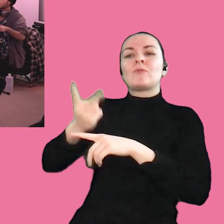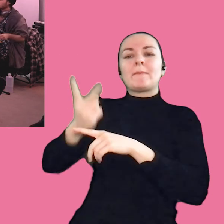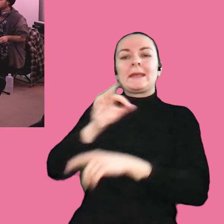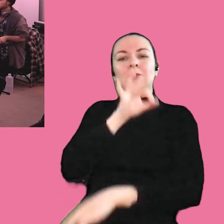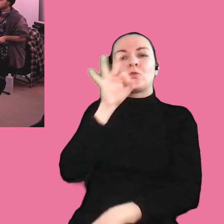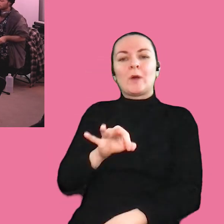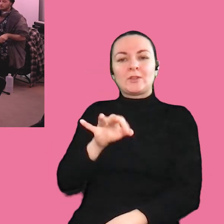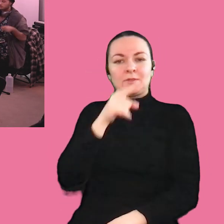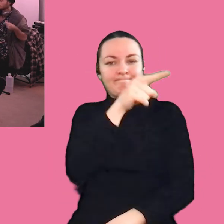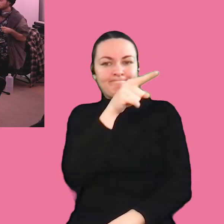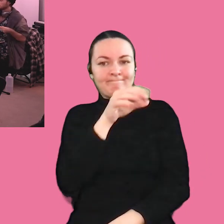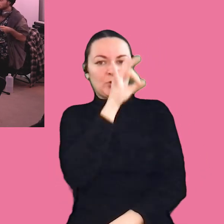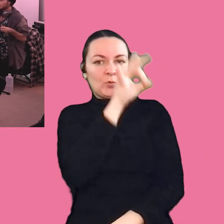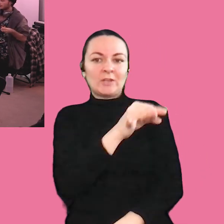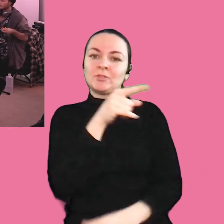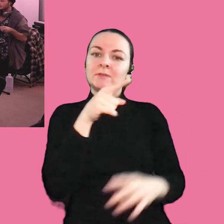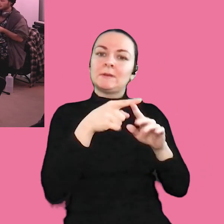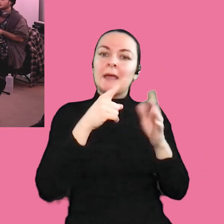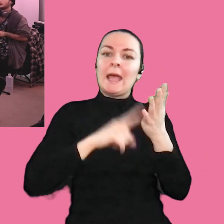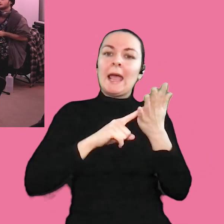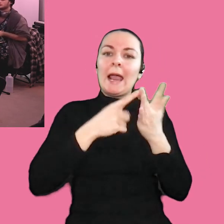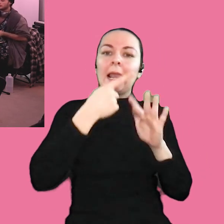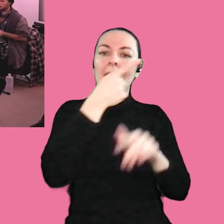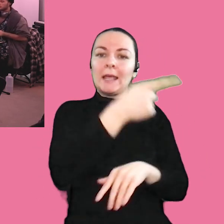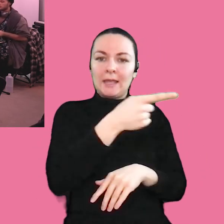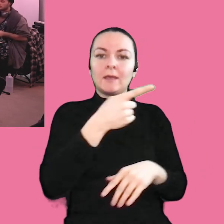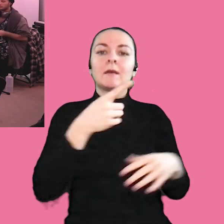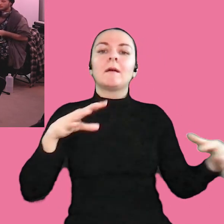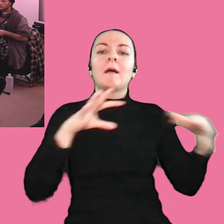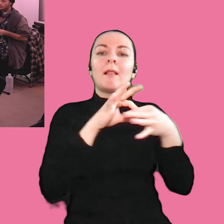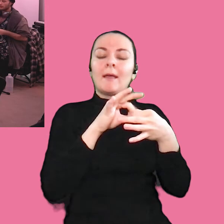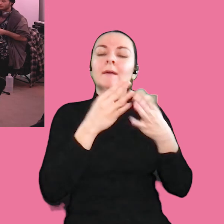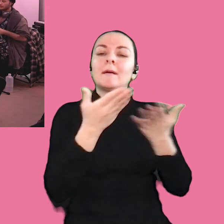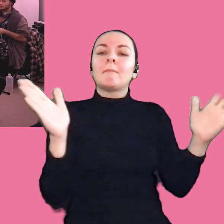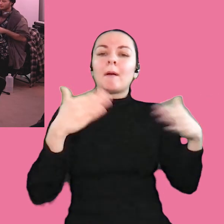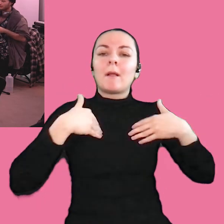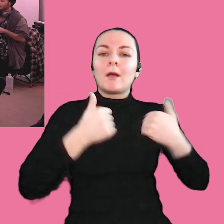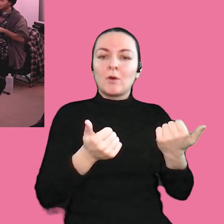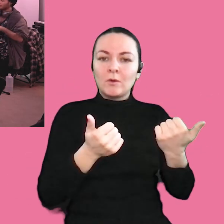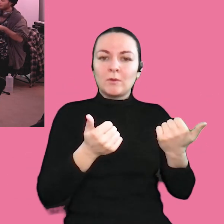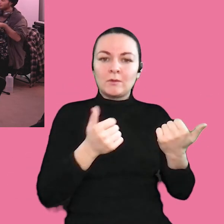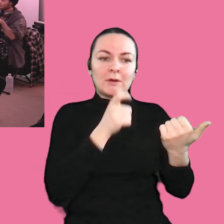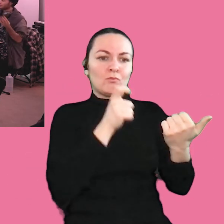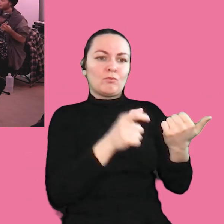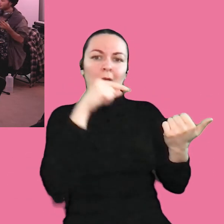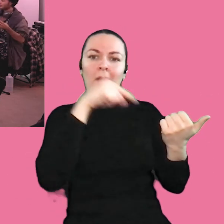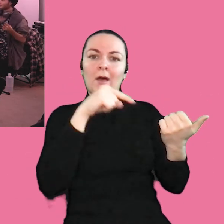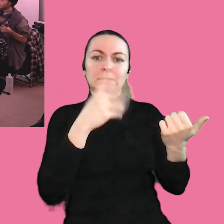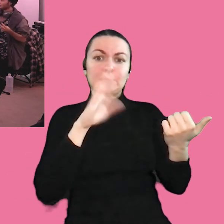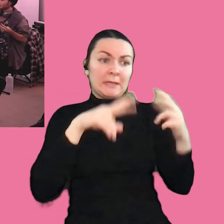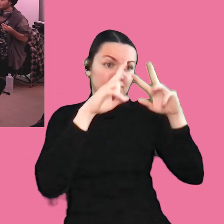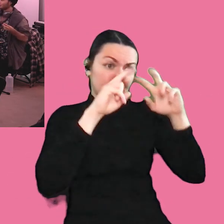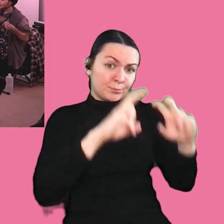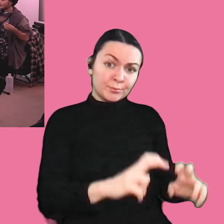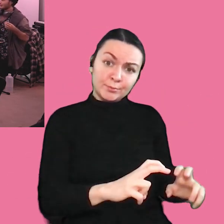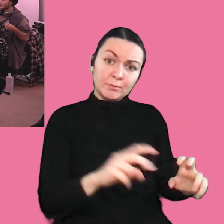hear. So that was a question for Ellie, and it was about whether you got to a